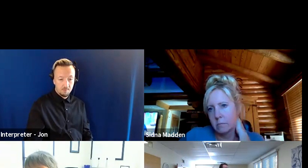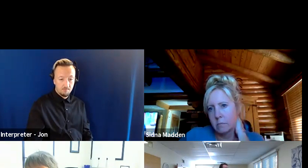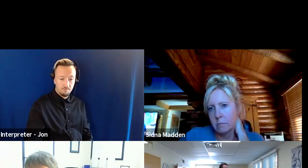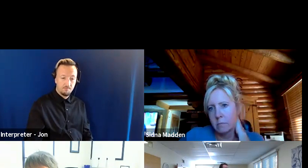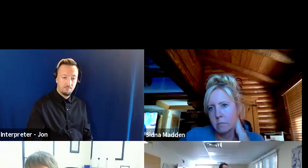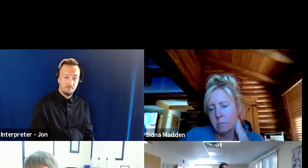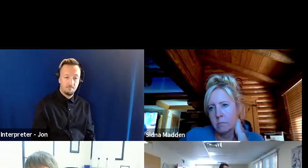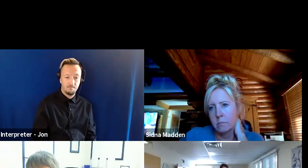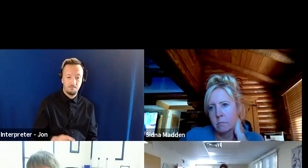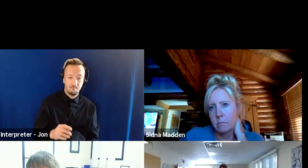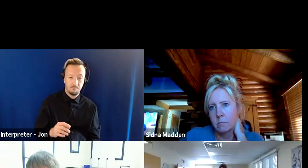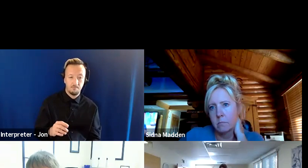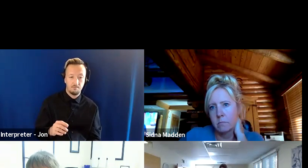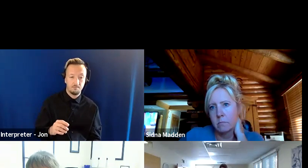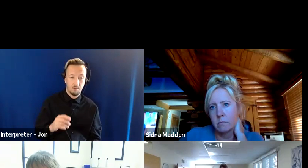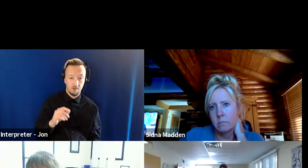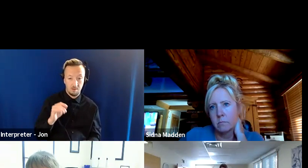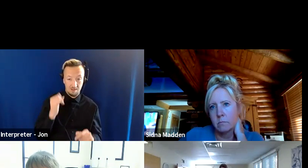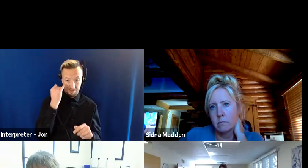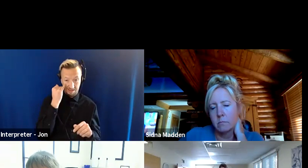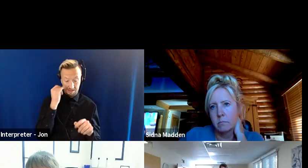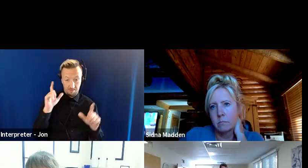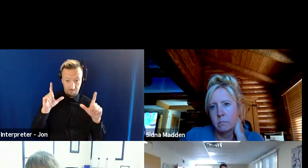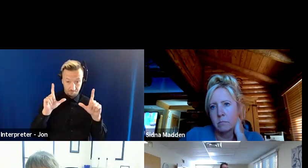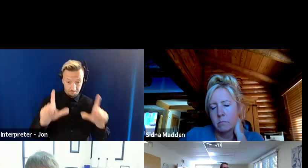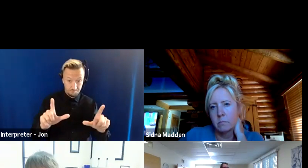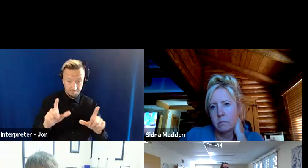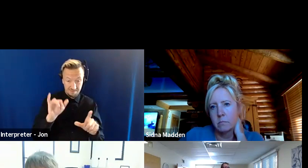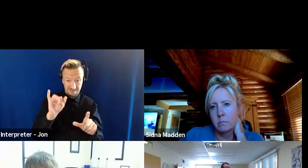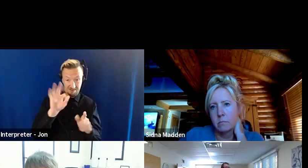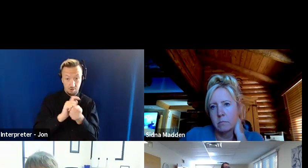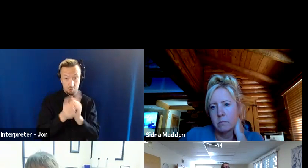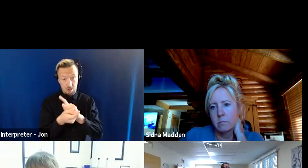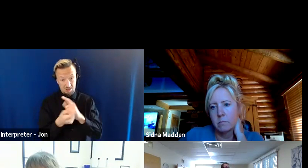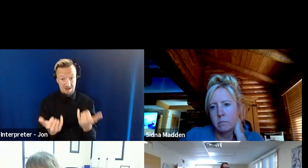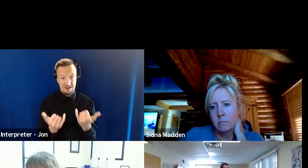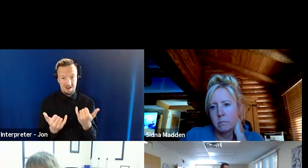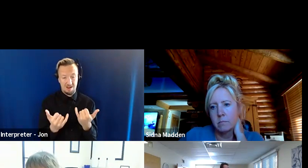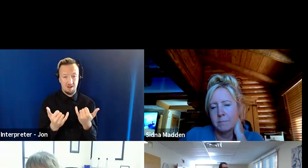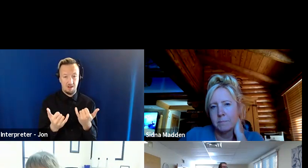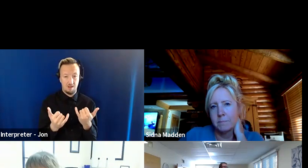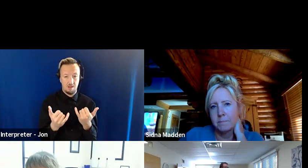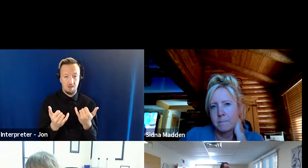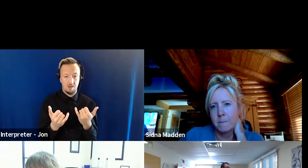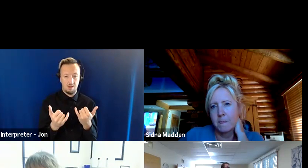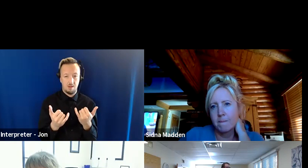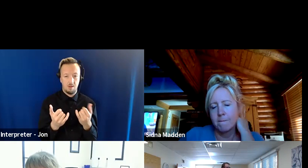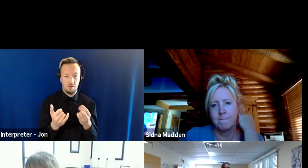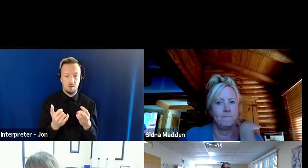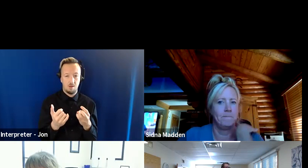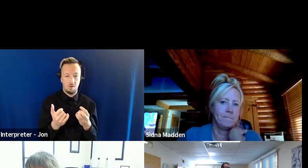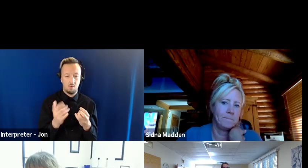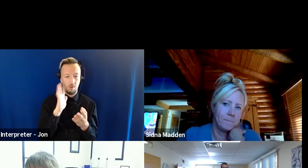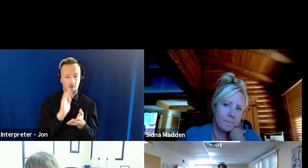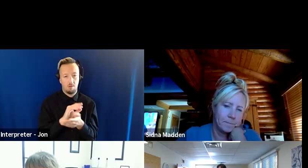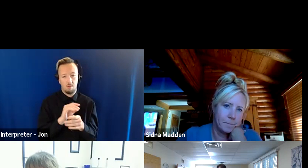There's a Should we captioner. zoom in, so to speak? If we try and change our camera settings now, we're gonna Don't do be it. into the panel time. But Leo is